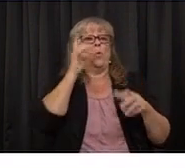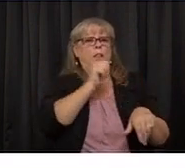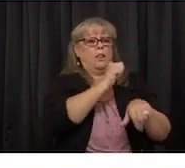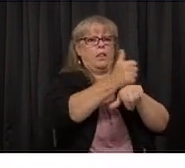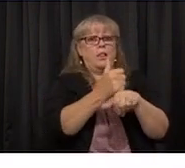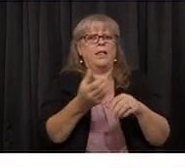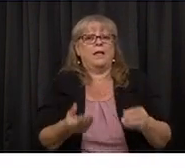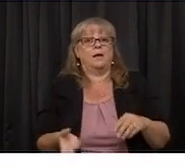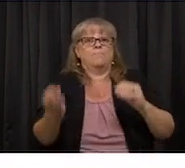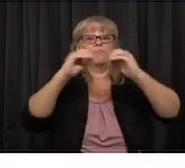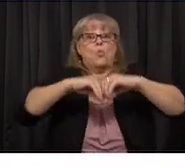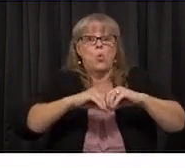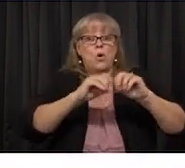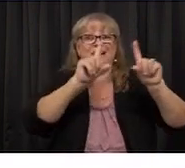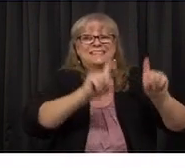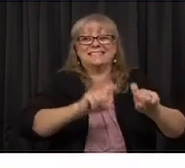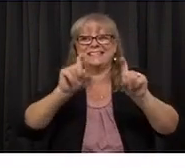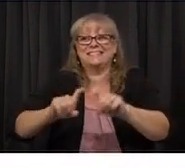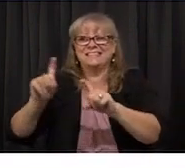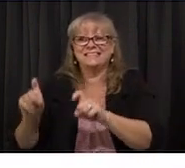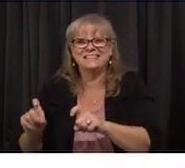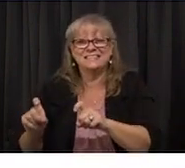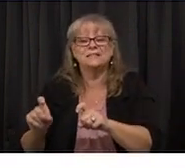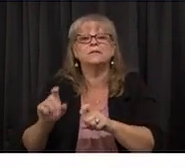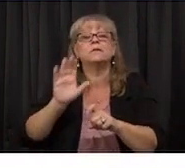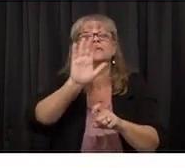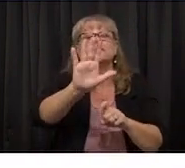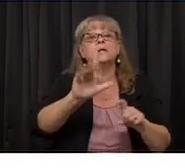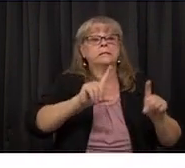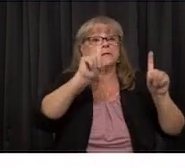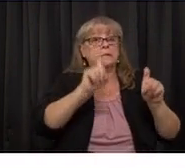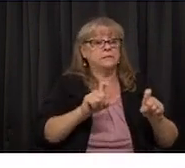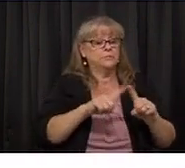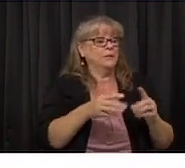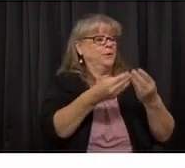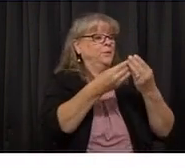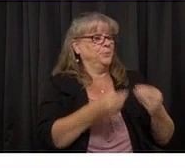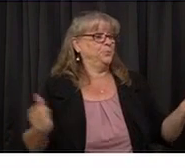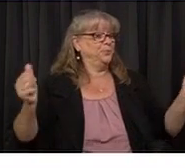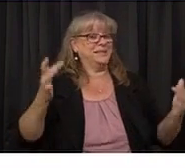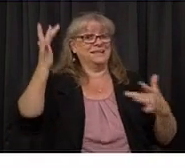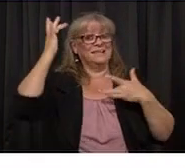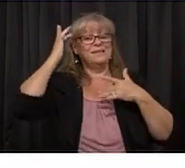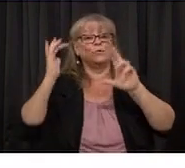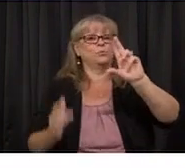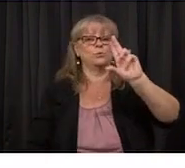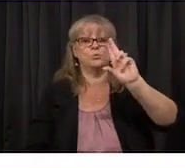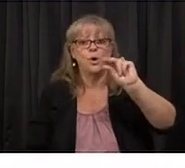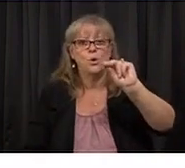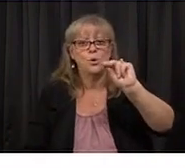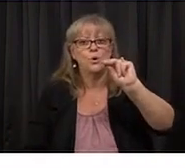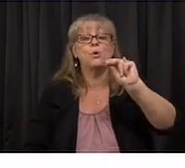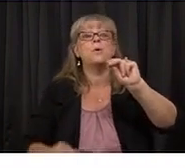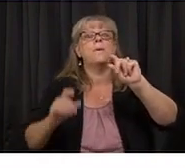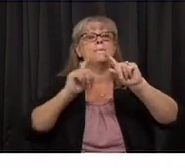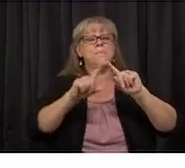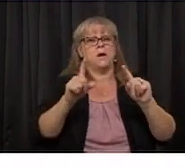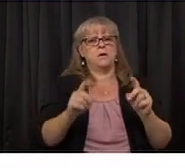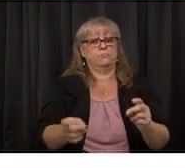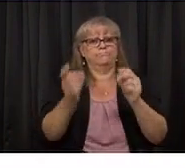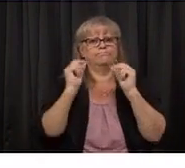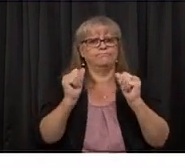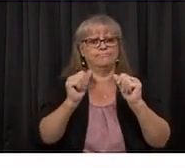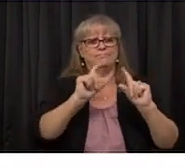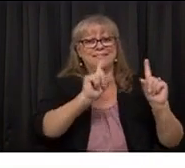doesn't stop it from spreading to anybody. It's what comes next after the testing, quick results, who have you